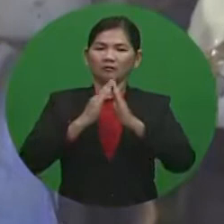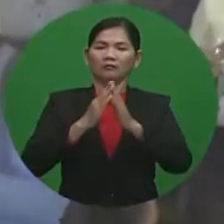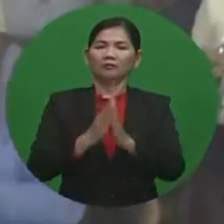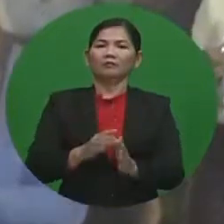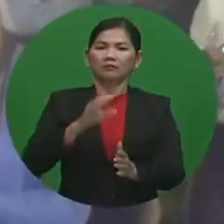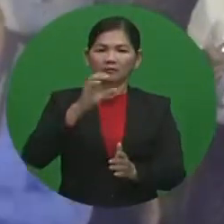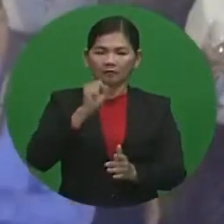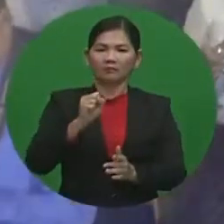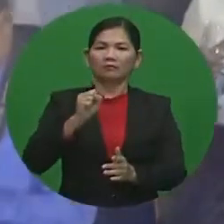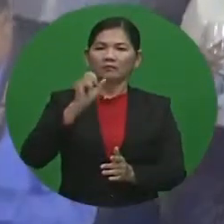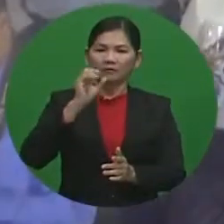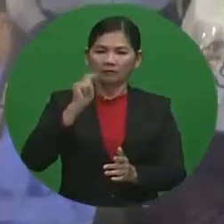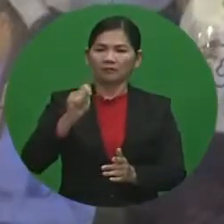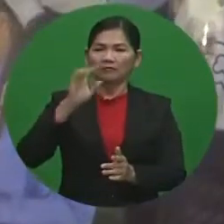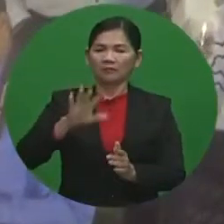STC